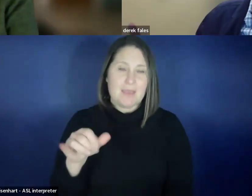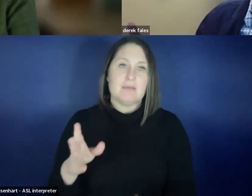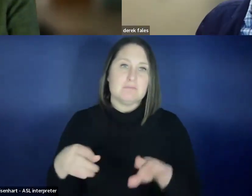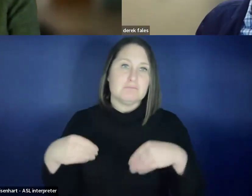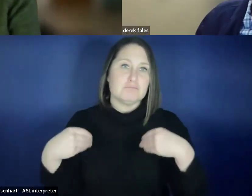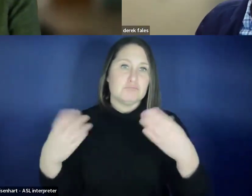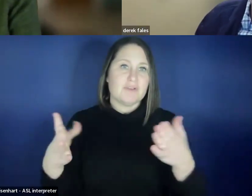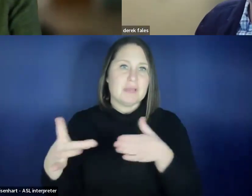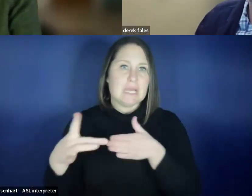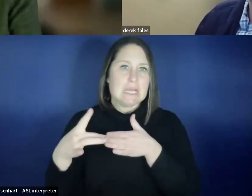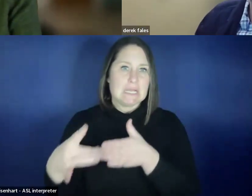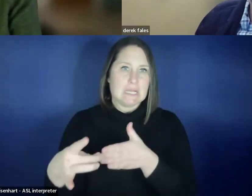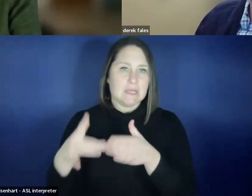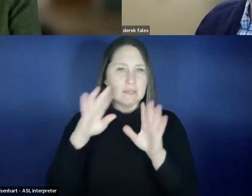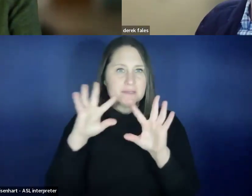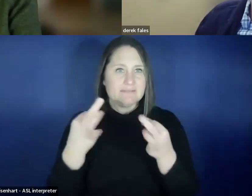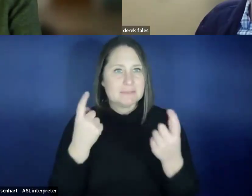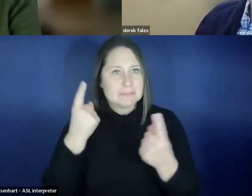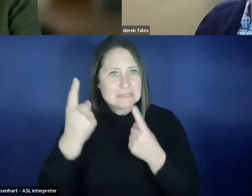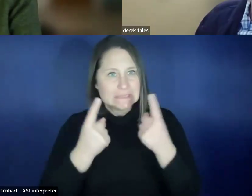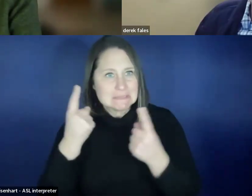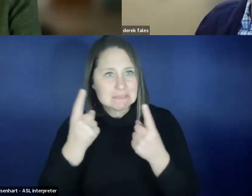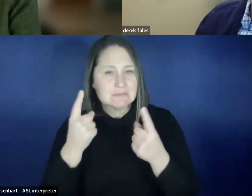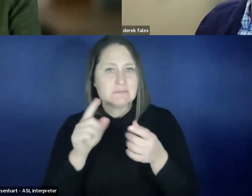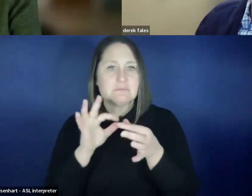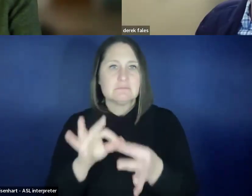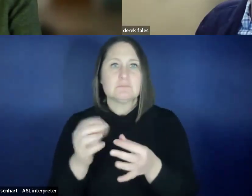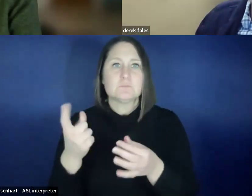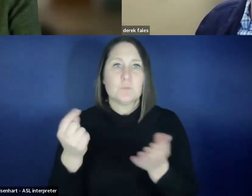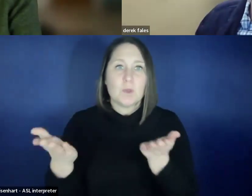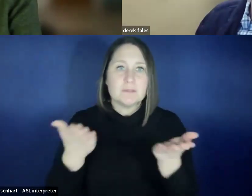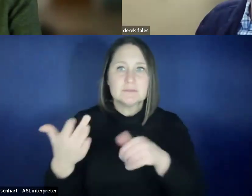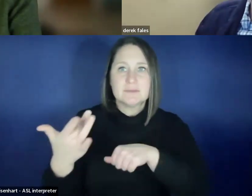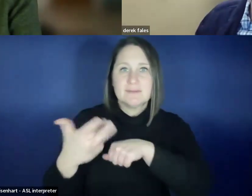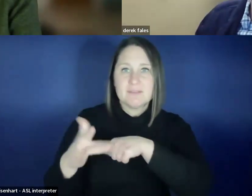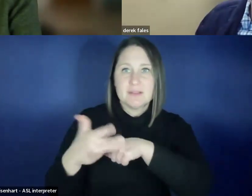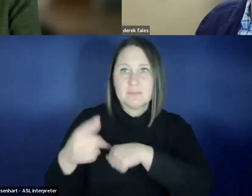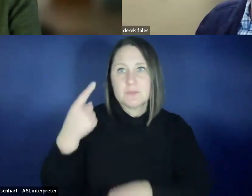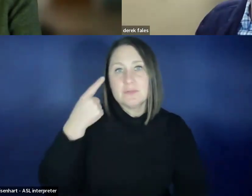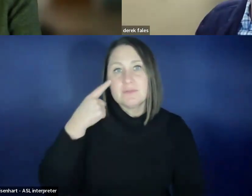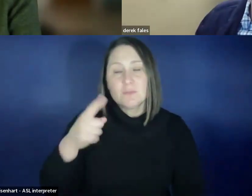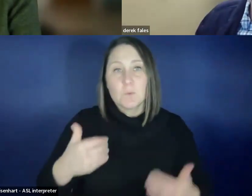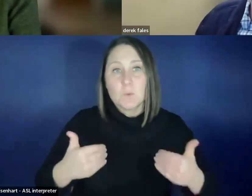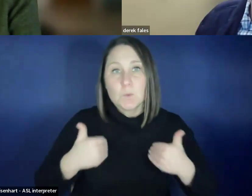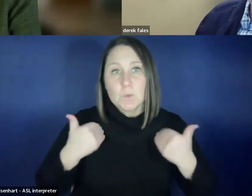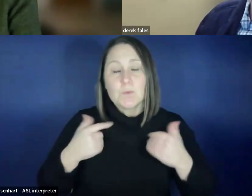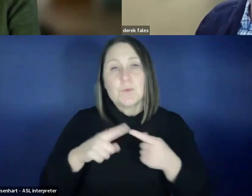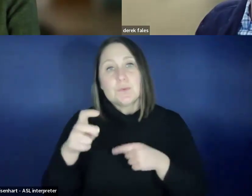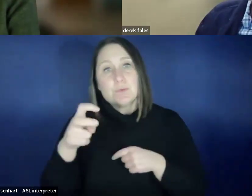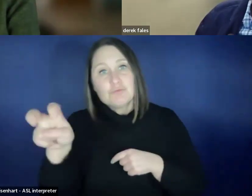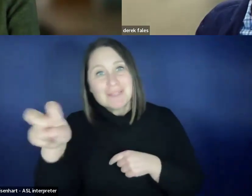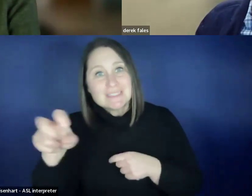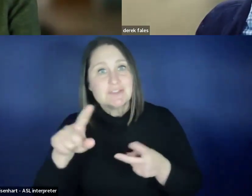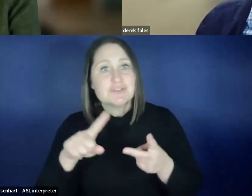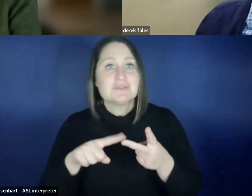provide a guide for the family to consider around what services are available for youth, for transitioning youth,